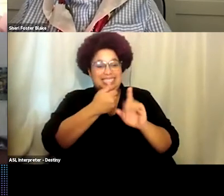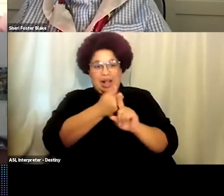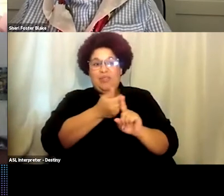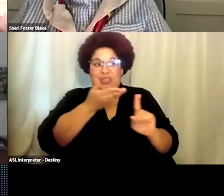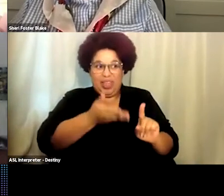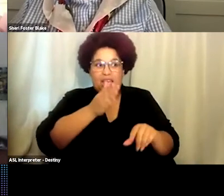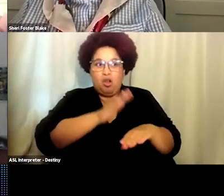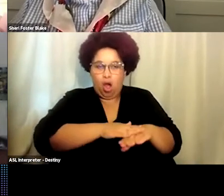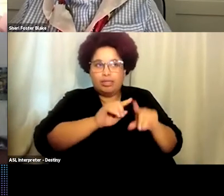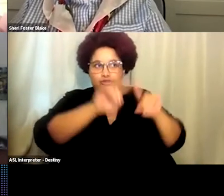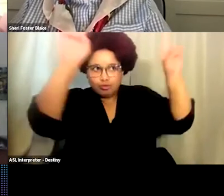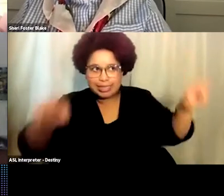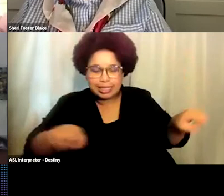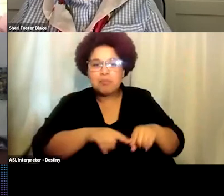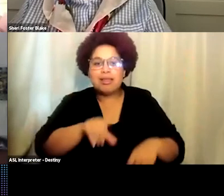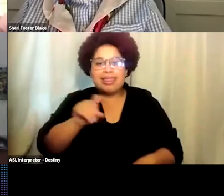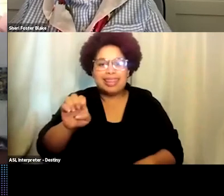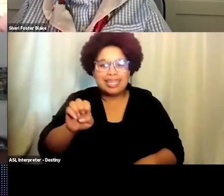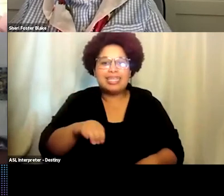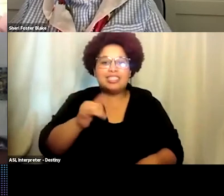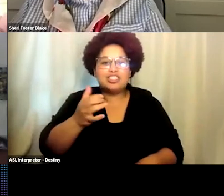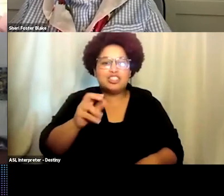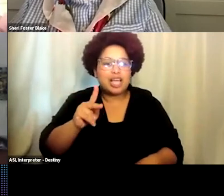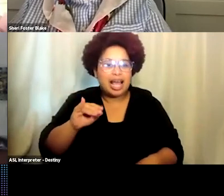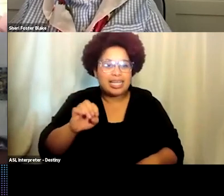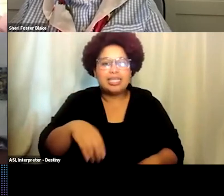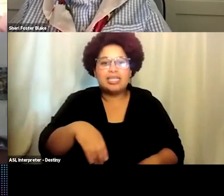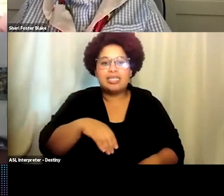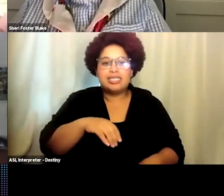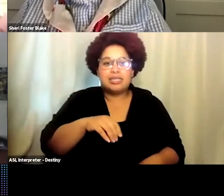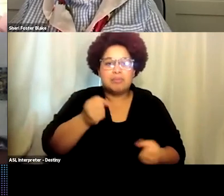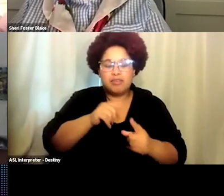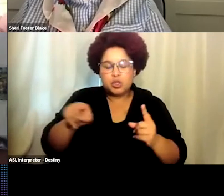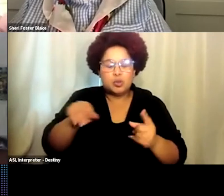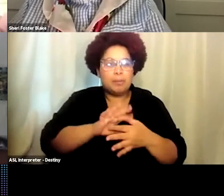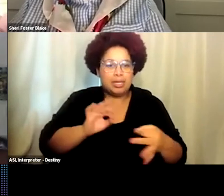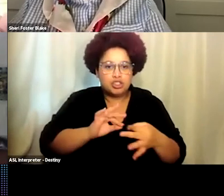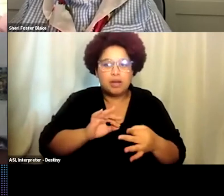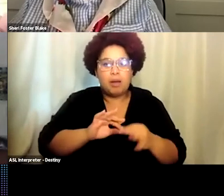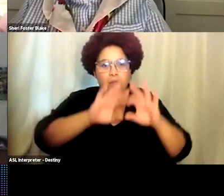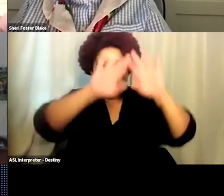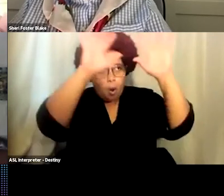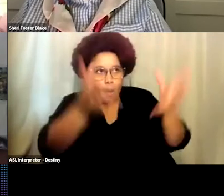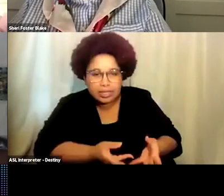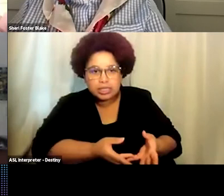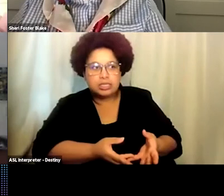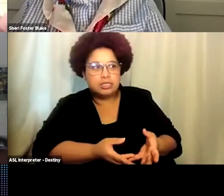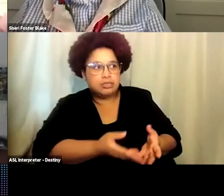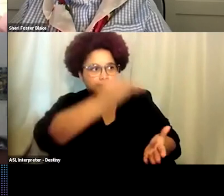screen. But I loved when Lee and Jackie and several of you worked it in there in different ways, talking about the wholeness, the